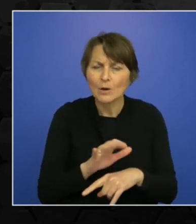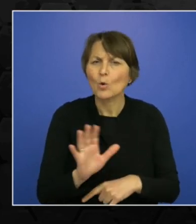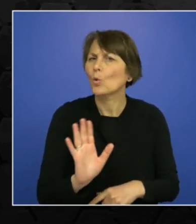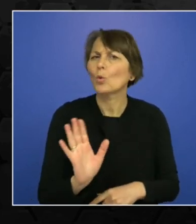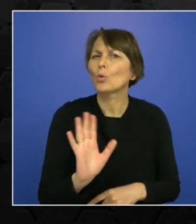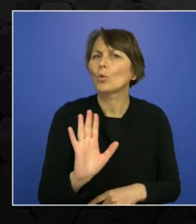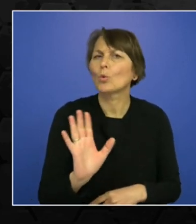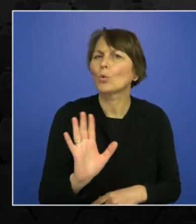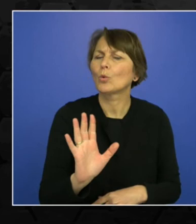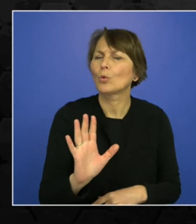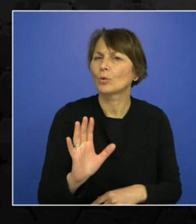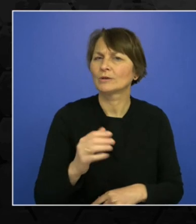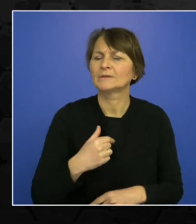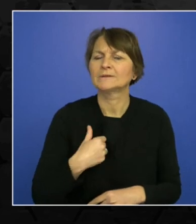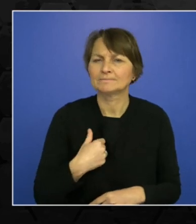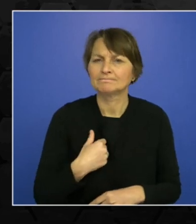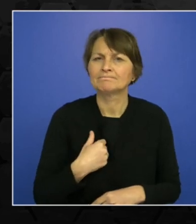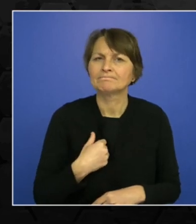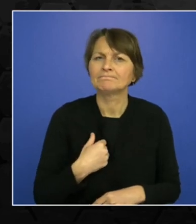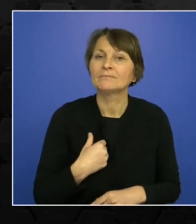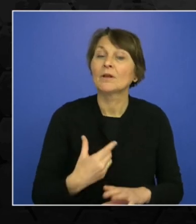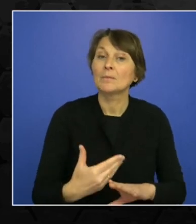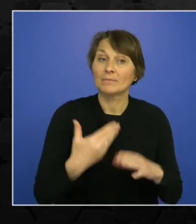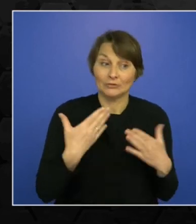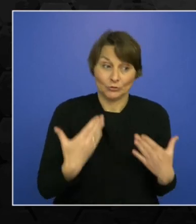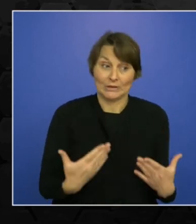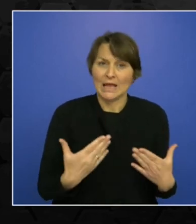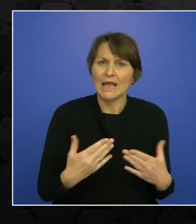we were writing today.